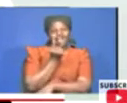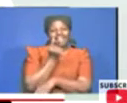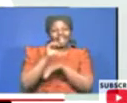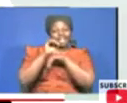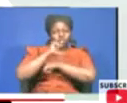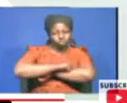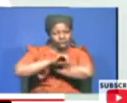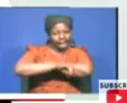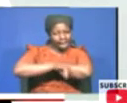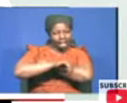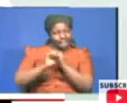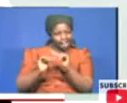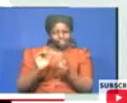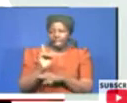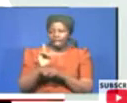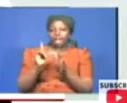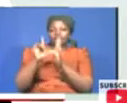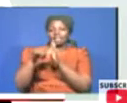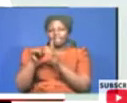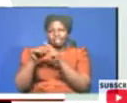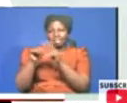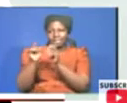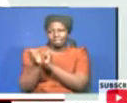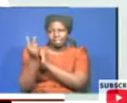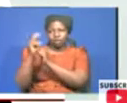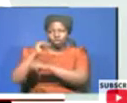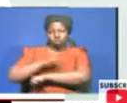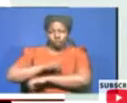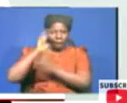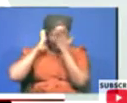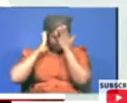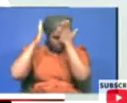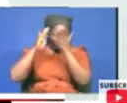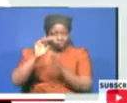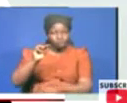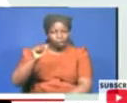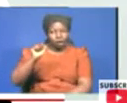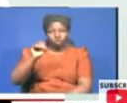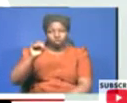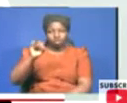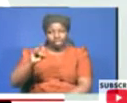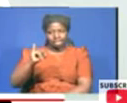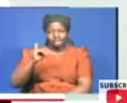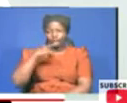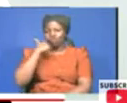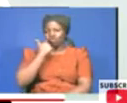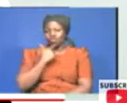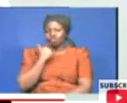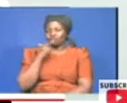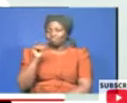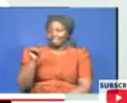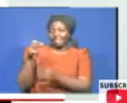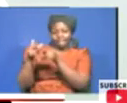the secondary school, which is called Bishop Mazzoldi Secondary School. Mm-hmm. The Bishop Mazzoldi is the founder. The name Bishop